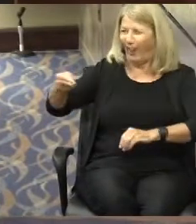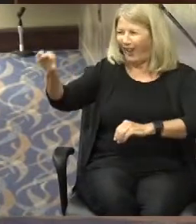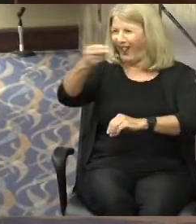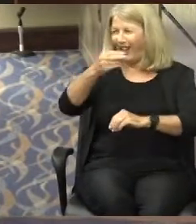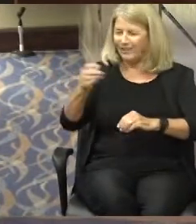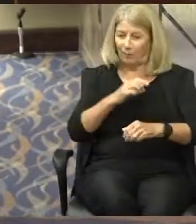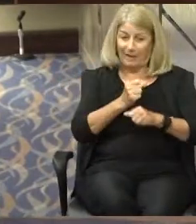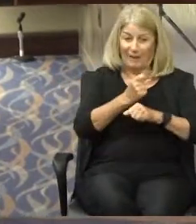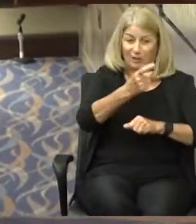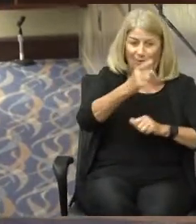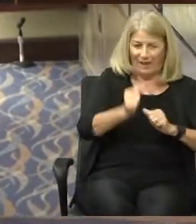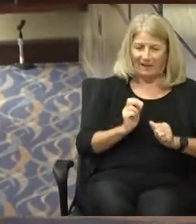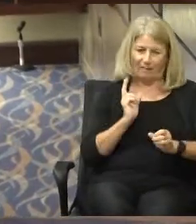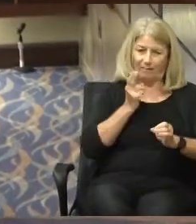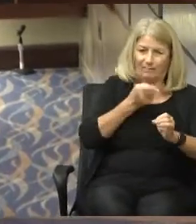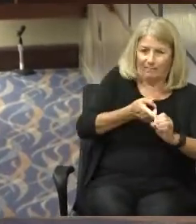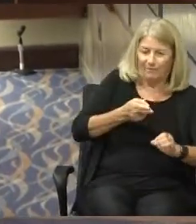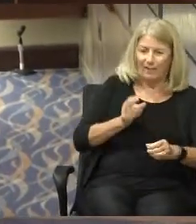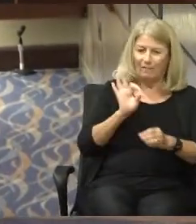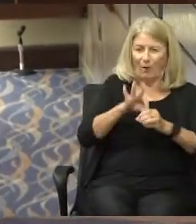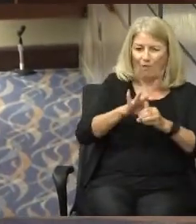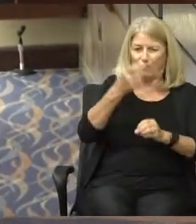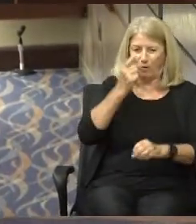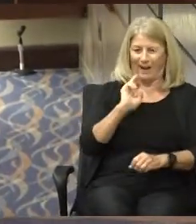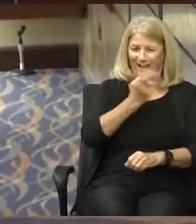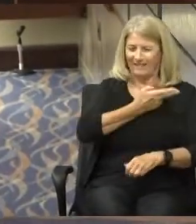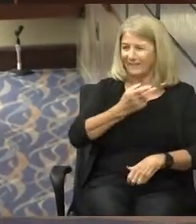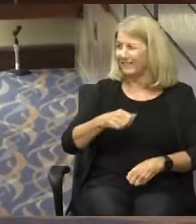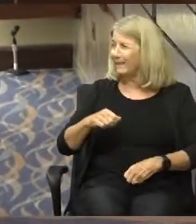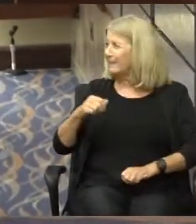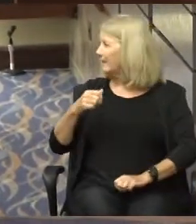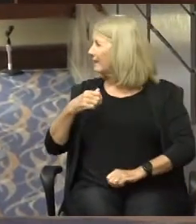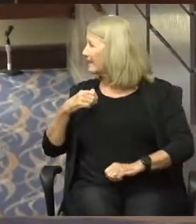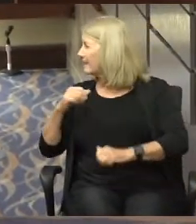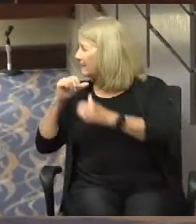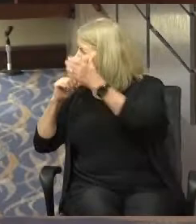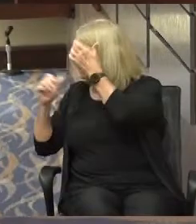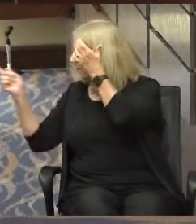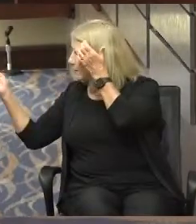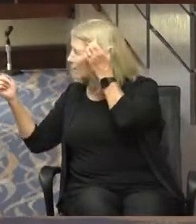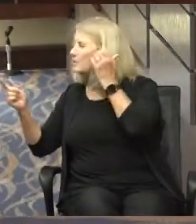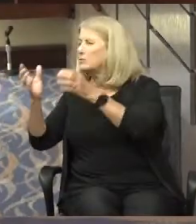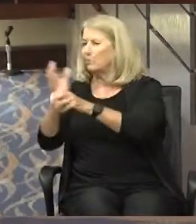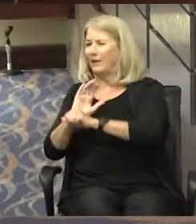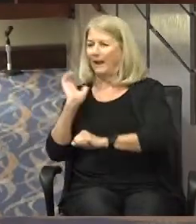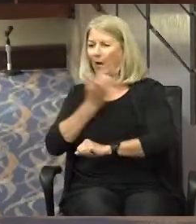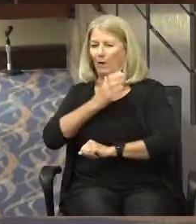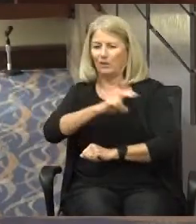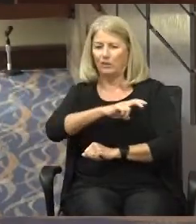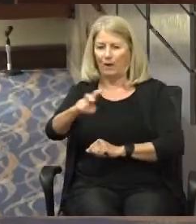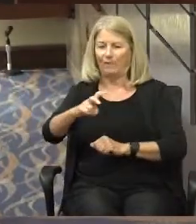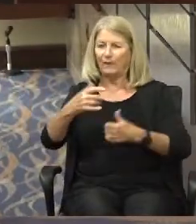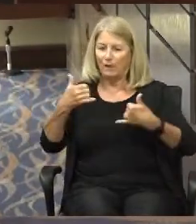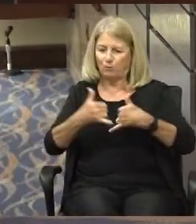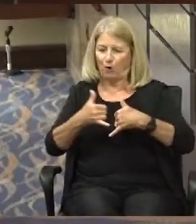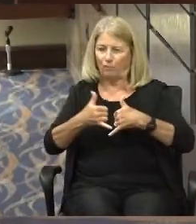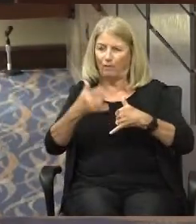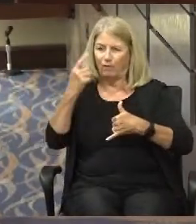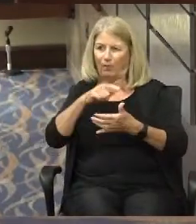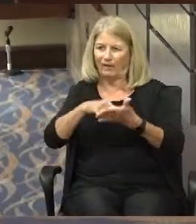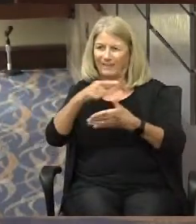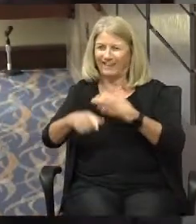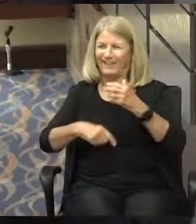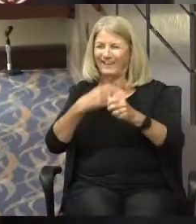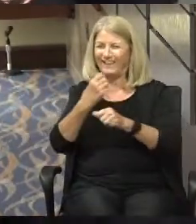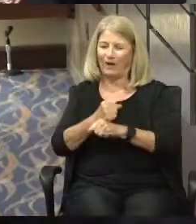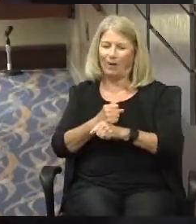So, to thank you for all you did, you get our traveling trophy for a year, at least. Depends on if you can keep it.